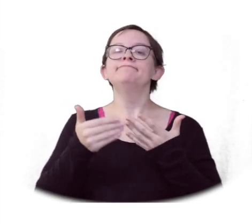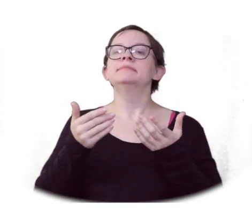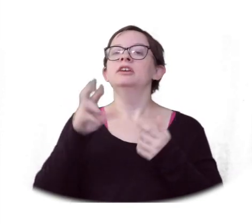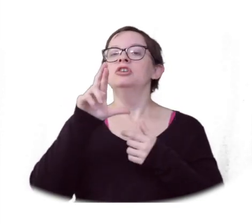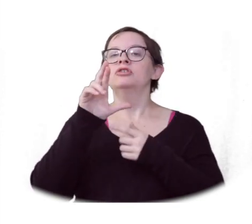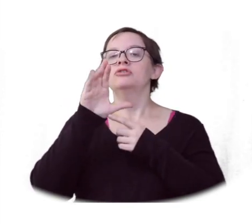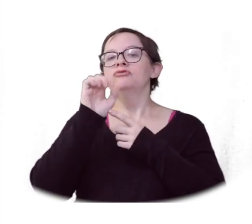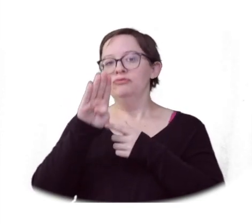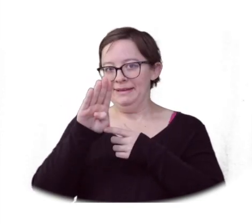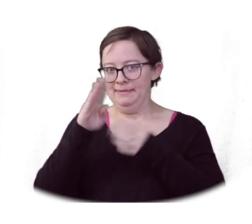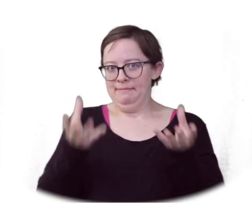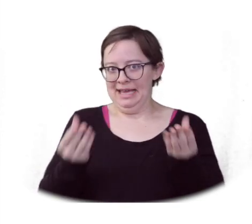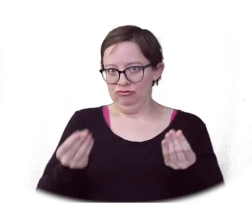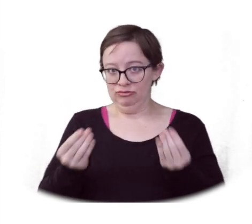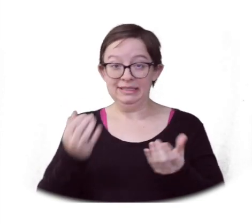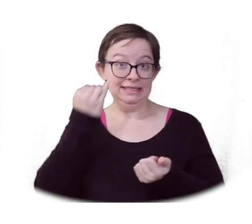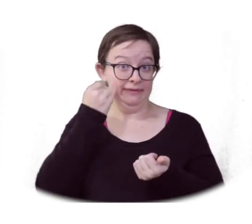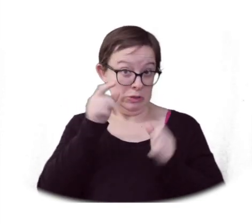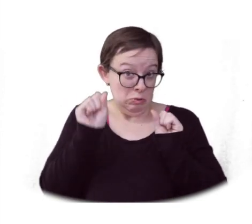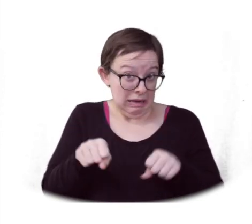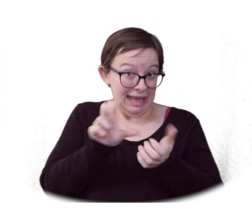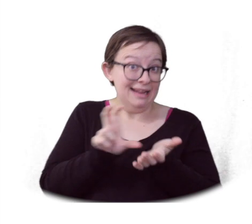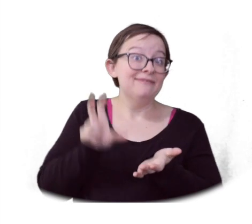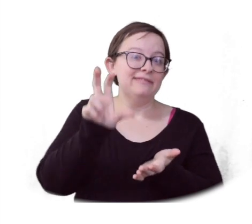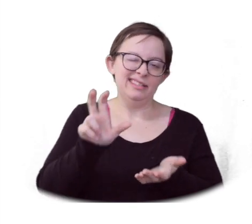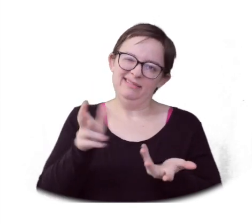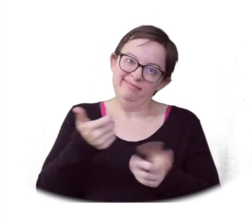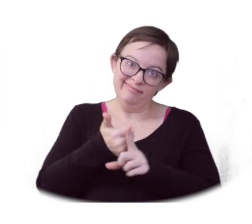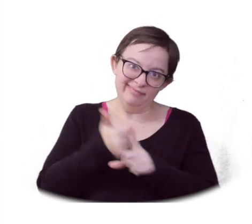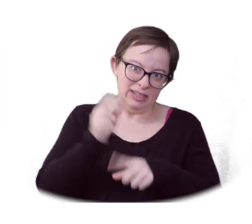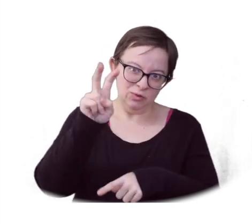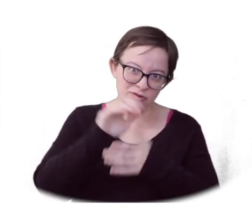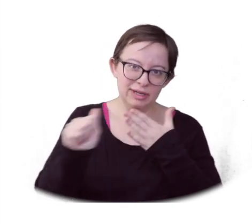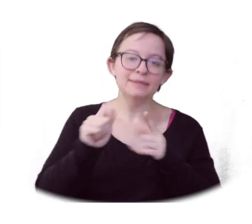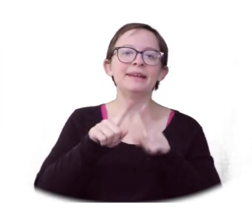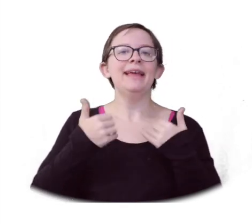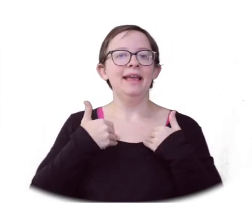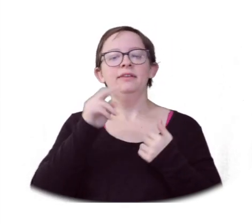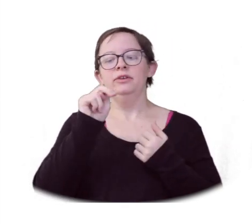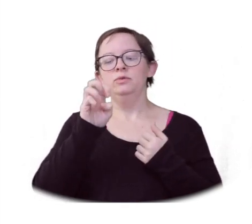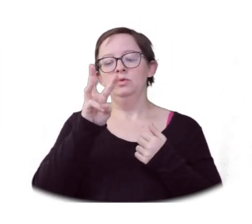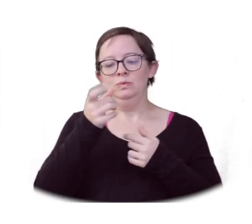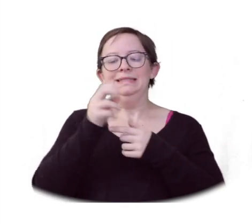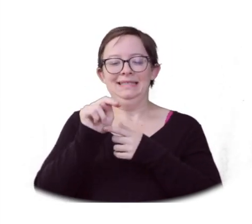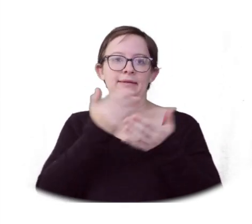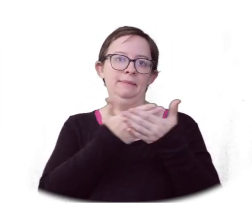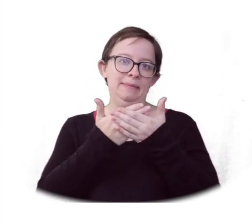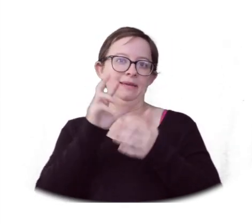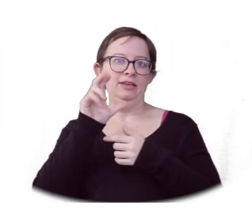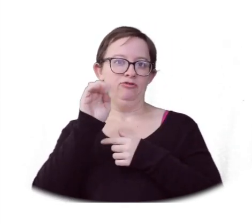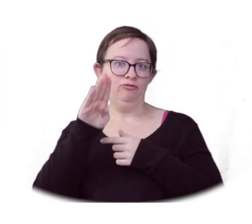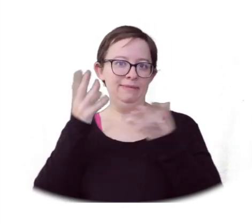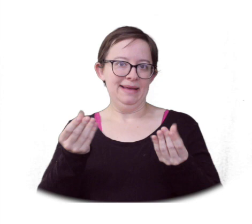Next is a crib mattress. If you're able to, invest, it is $200, but there is the Newton Baby Crib